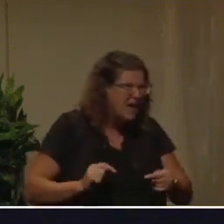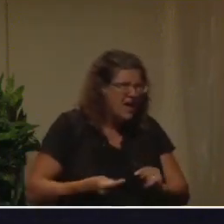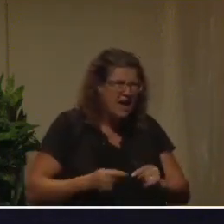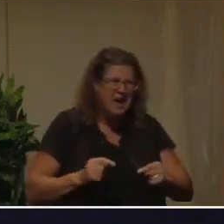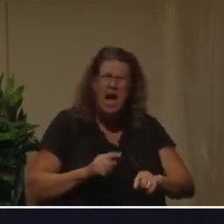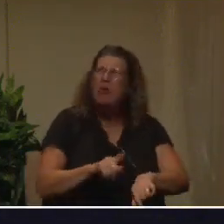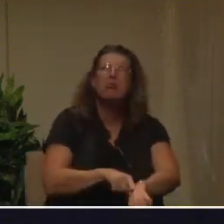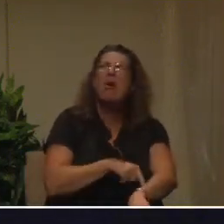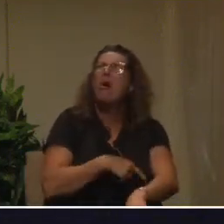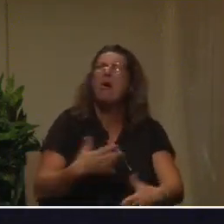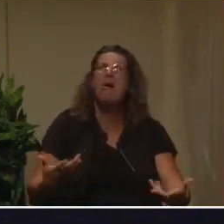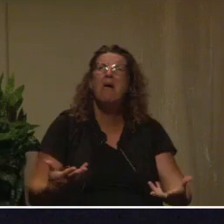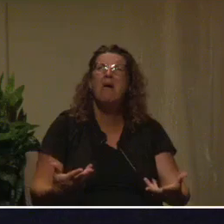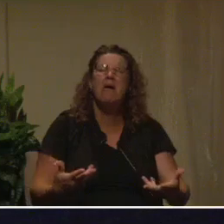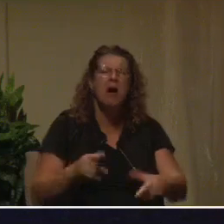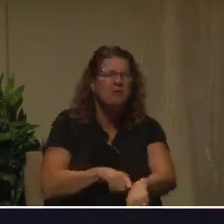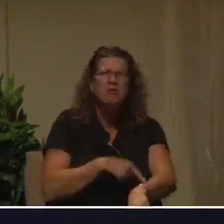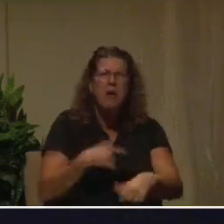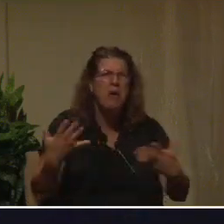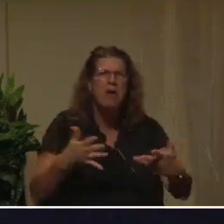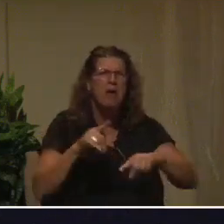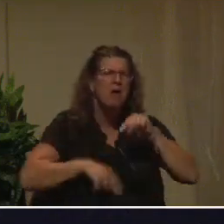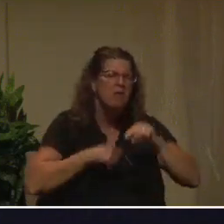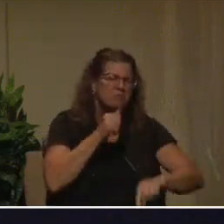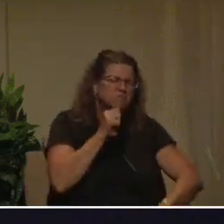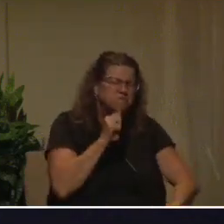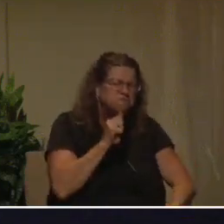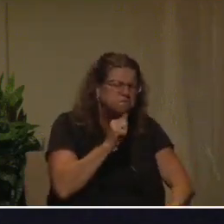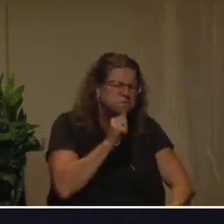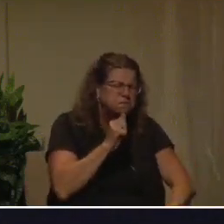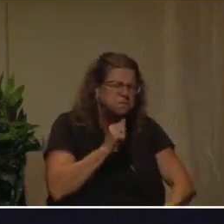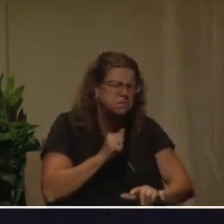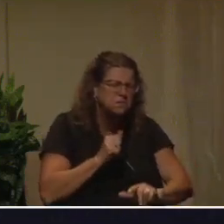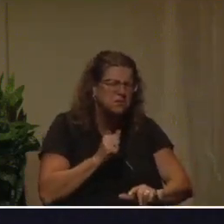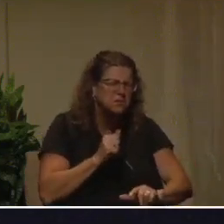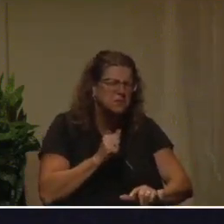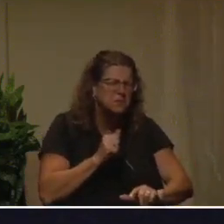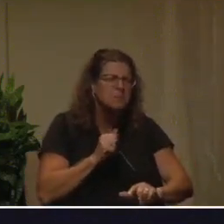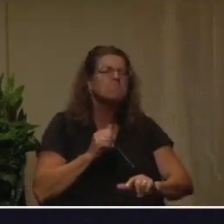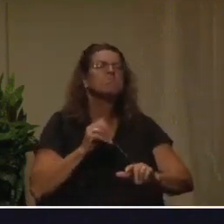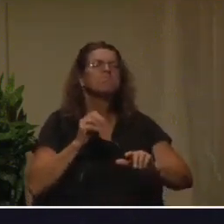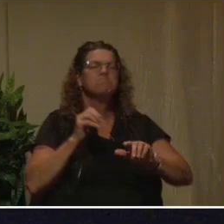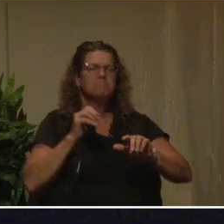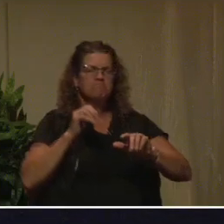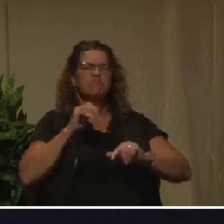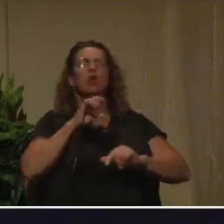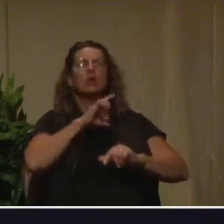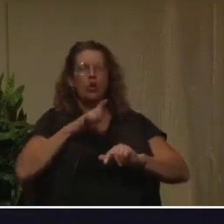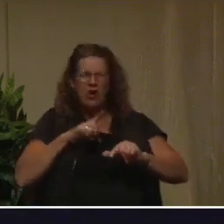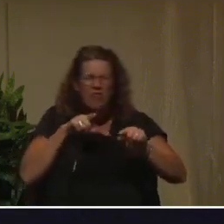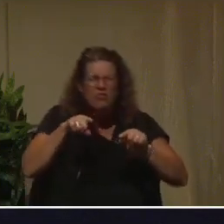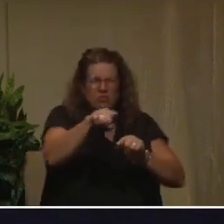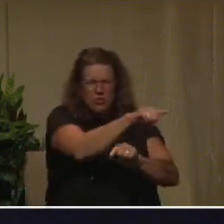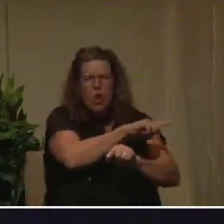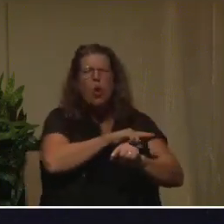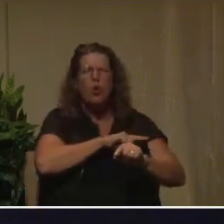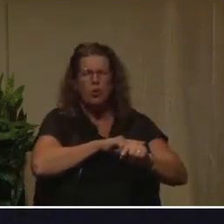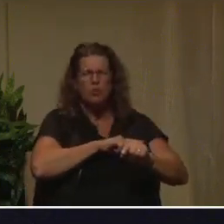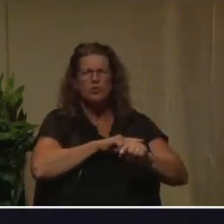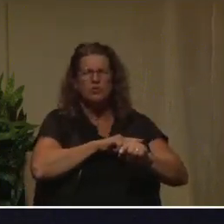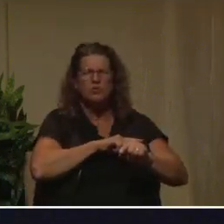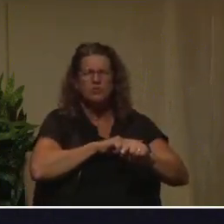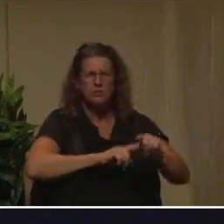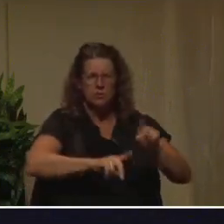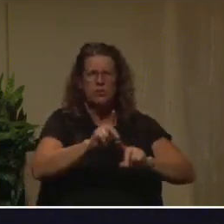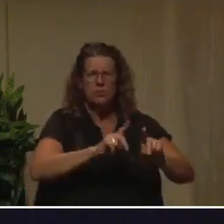go on? Lord, and you know everything in between, but I pray that for them especially today, you would apply